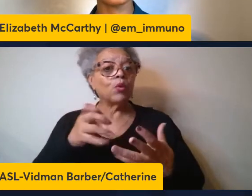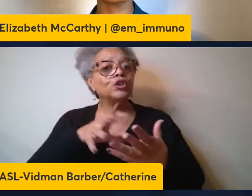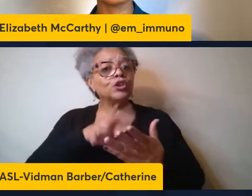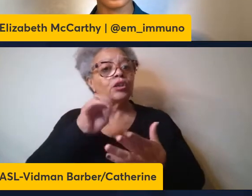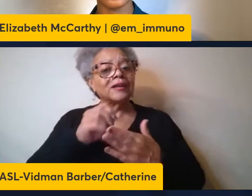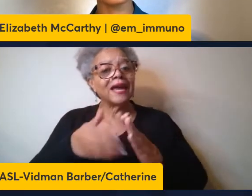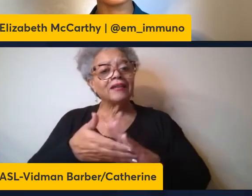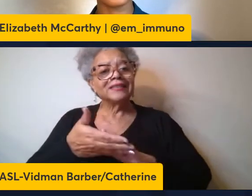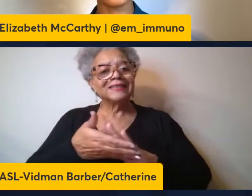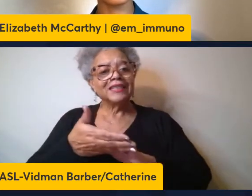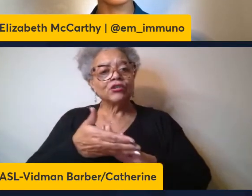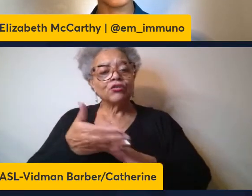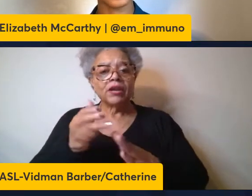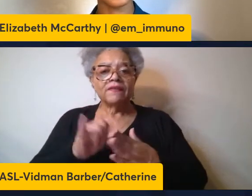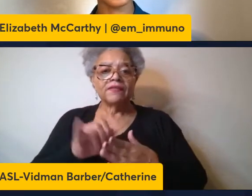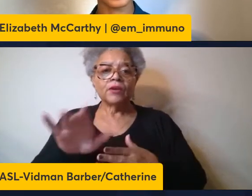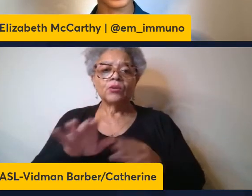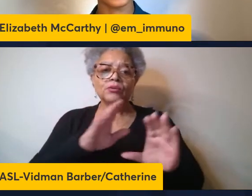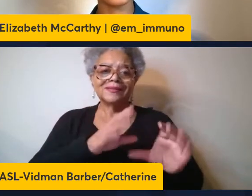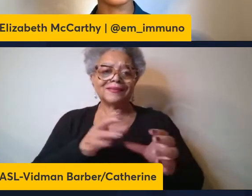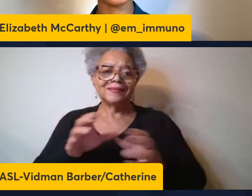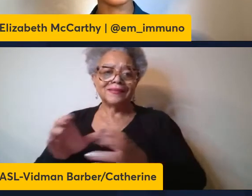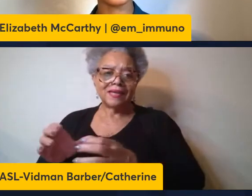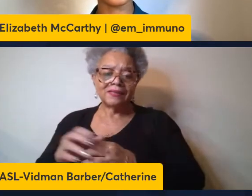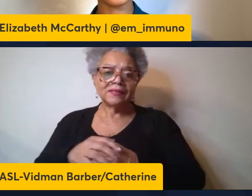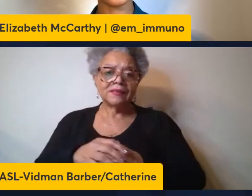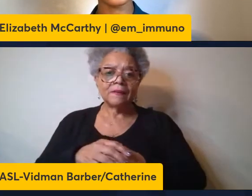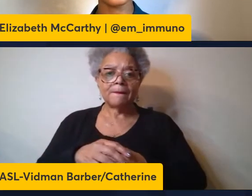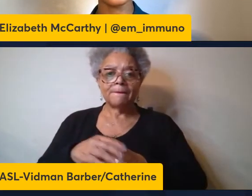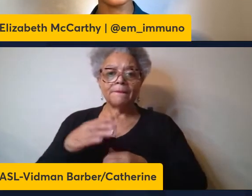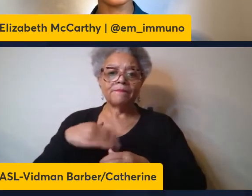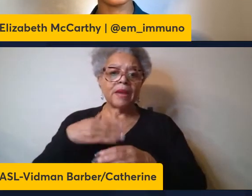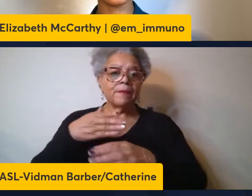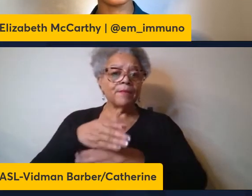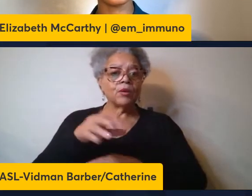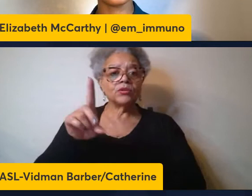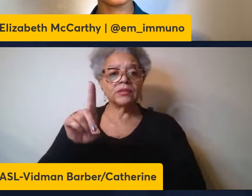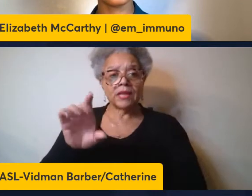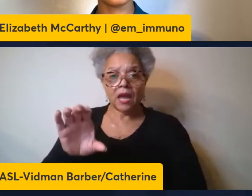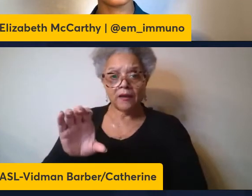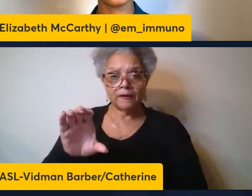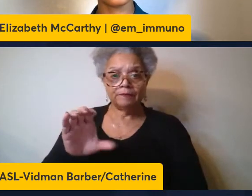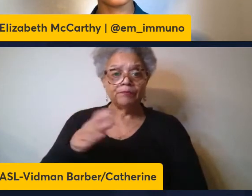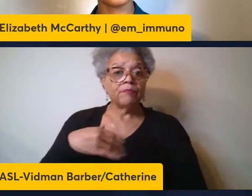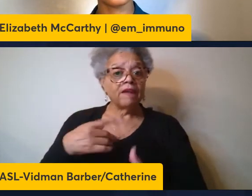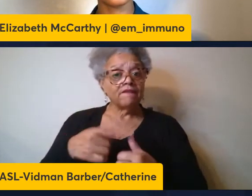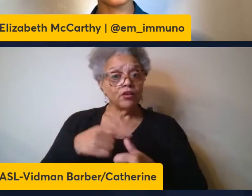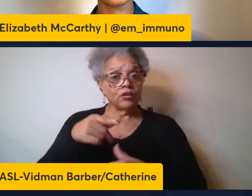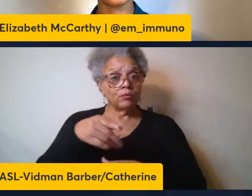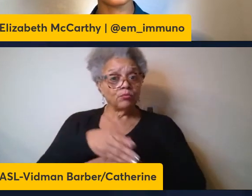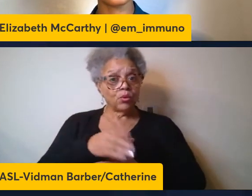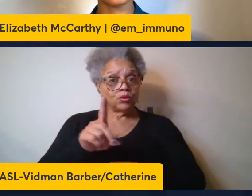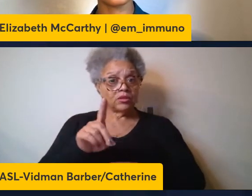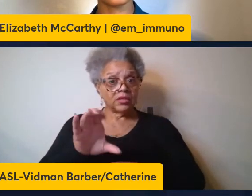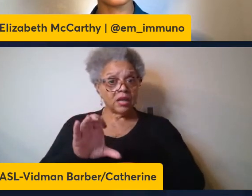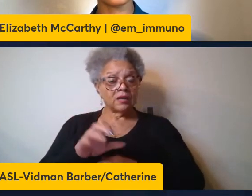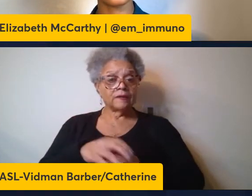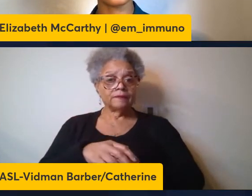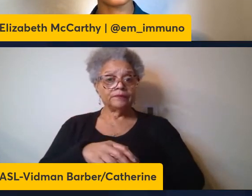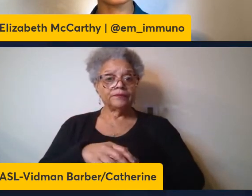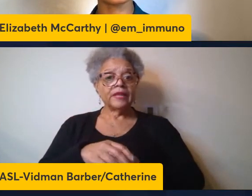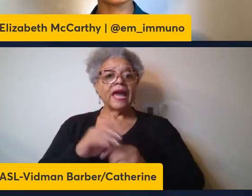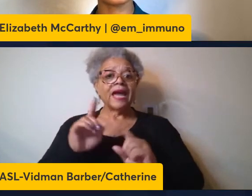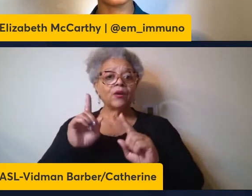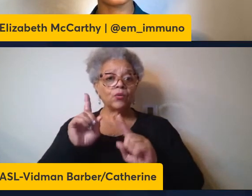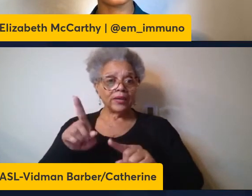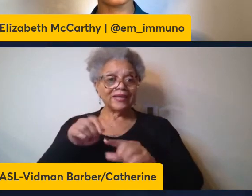data sets. And so in my postdocs, I in my first postdoc, I went in a lab where I